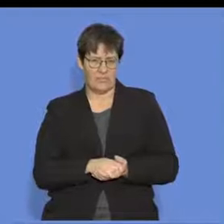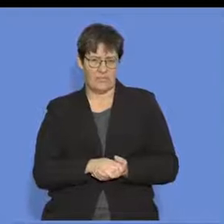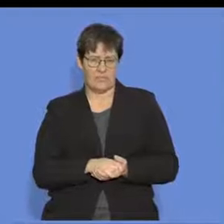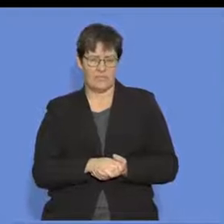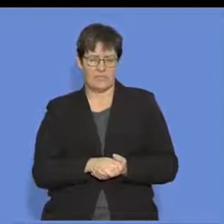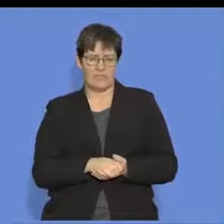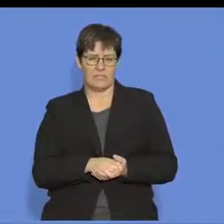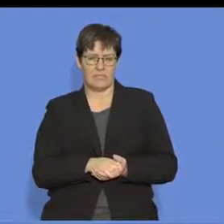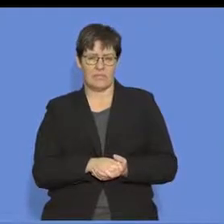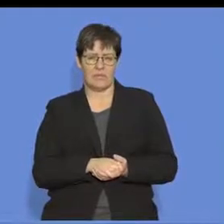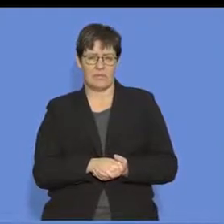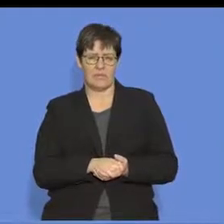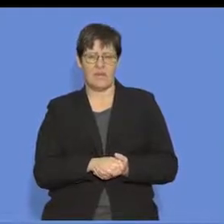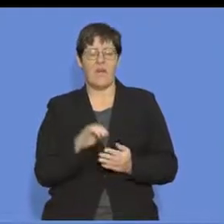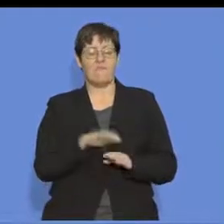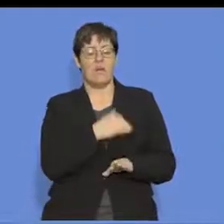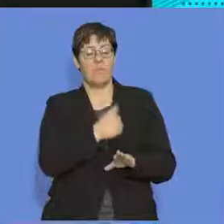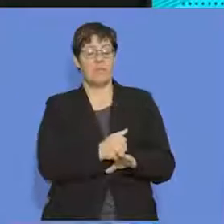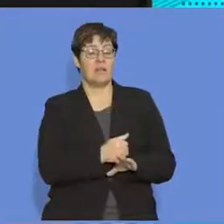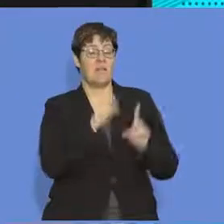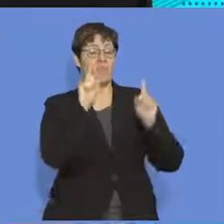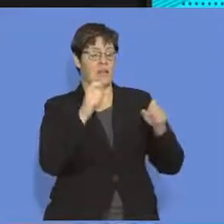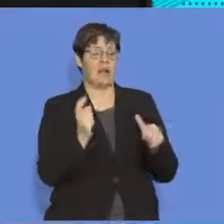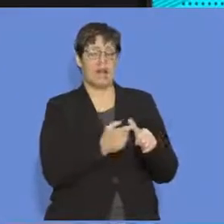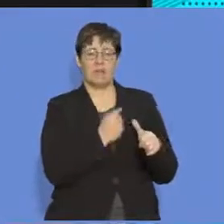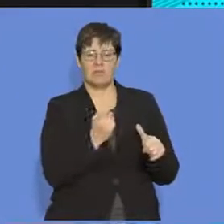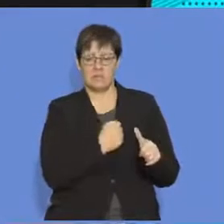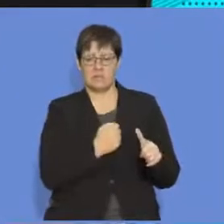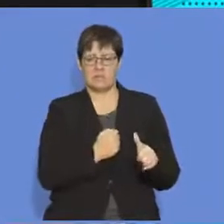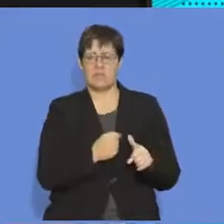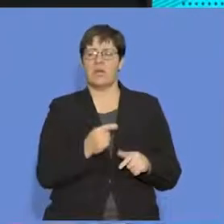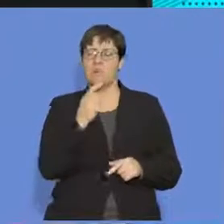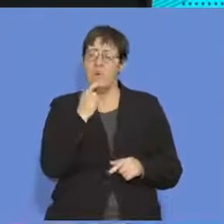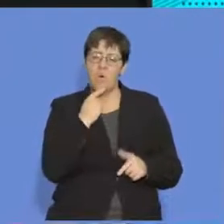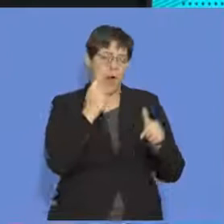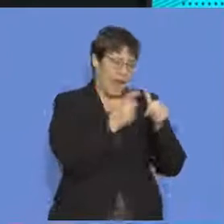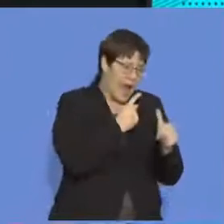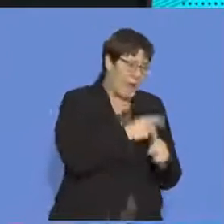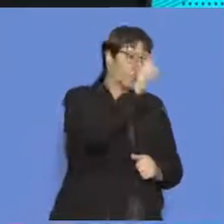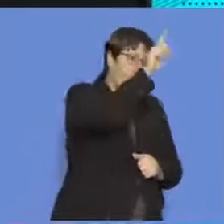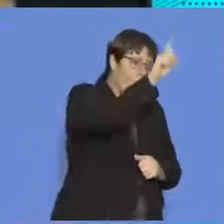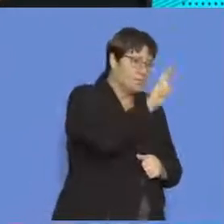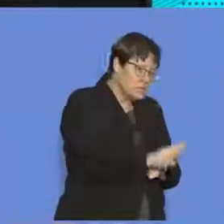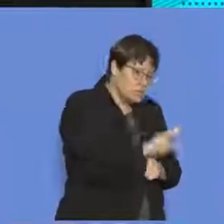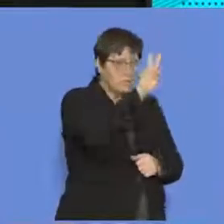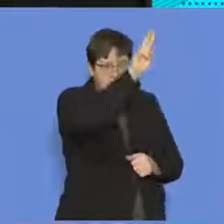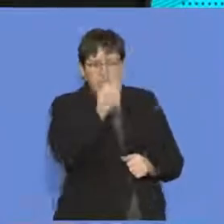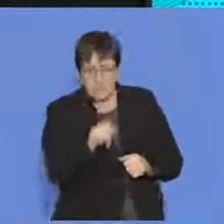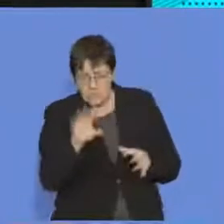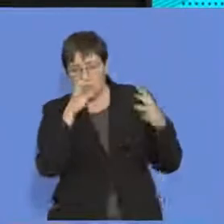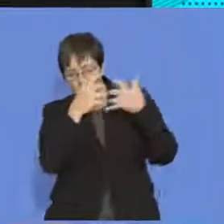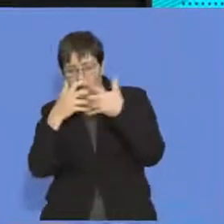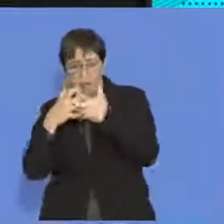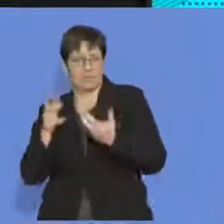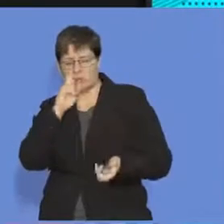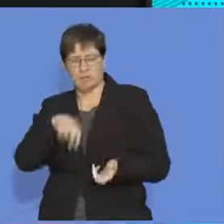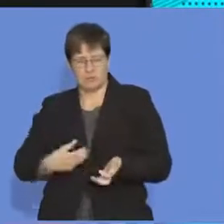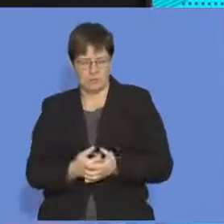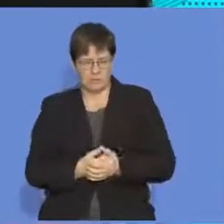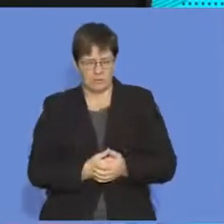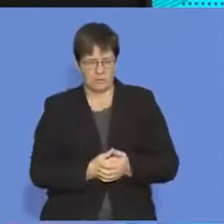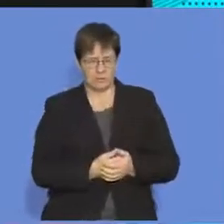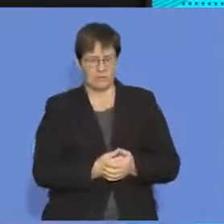the fundamental principle of counting, we don't have to physically count and combine this and combine this. What we